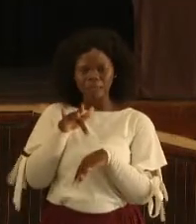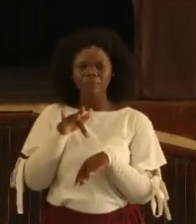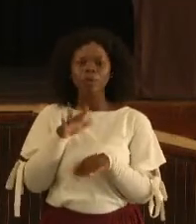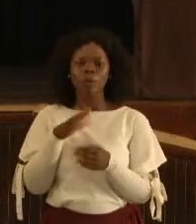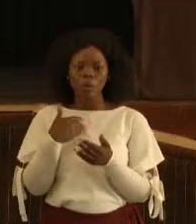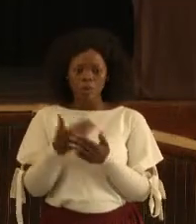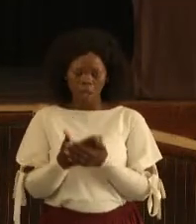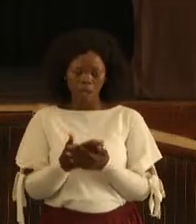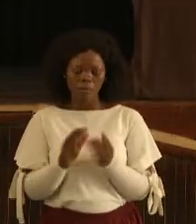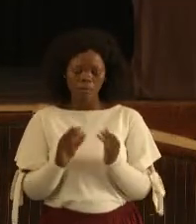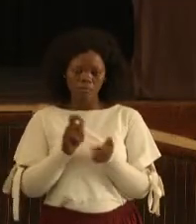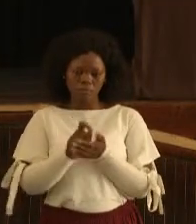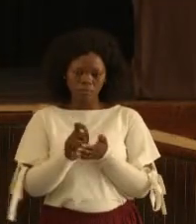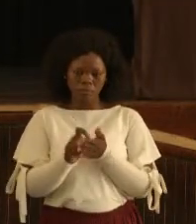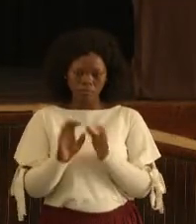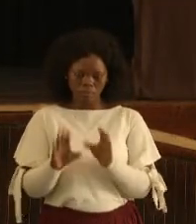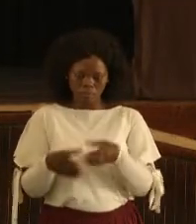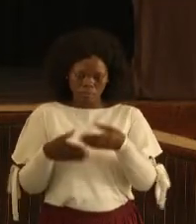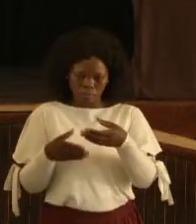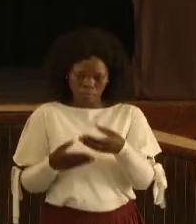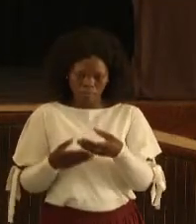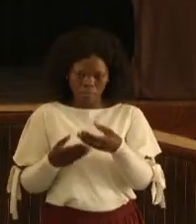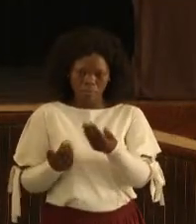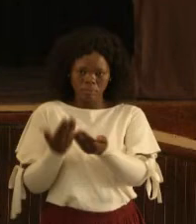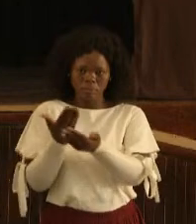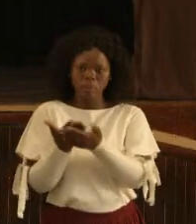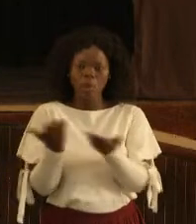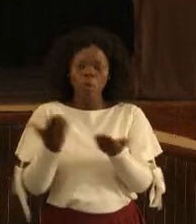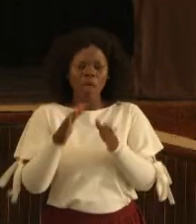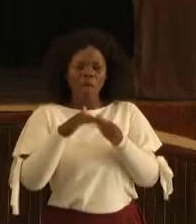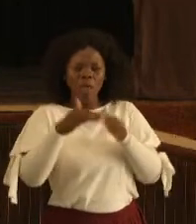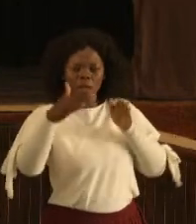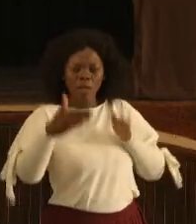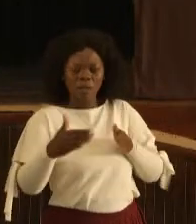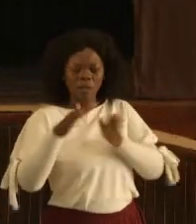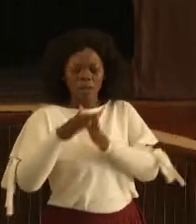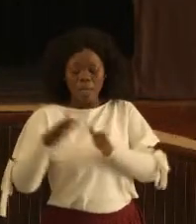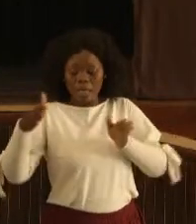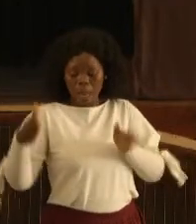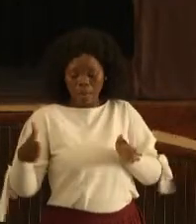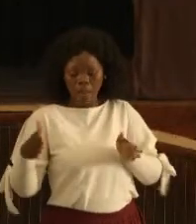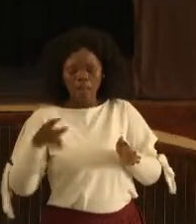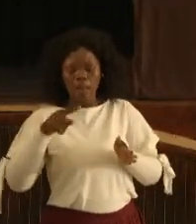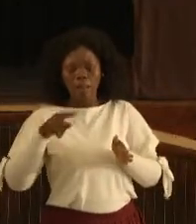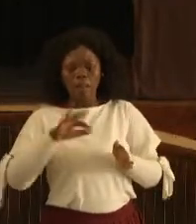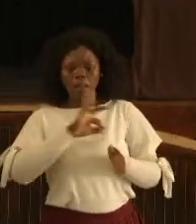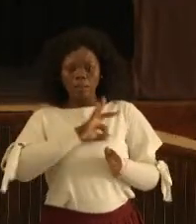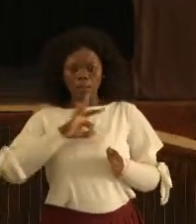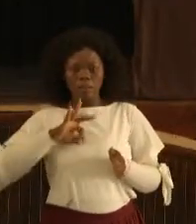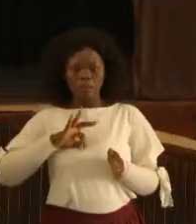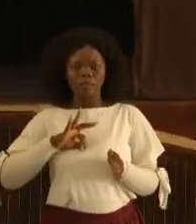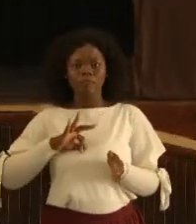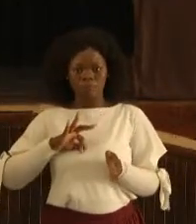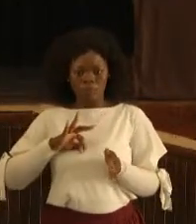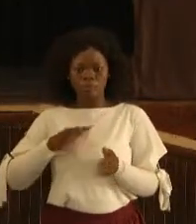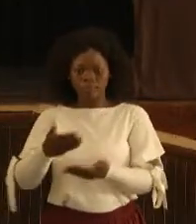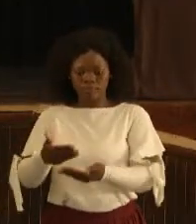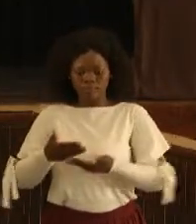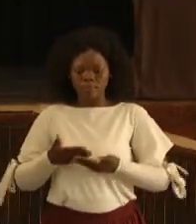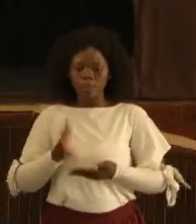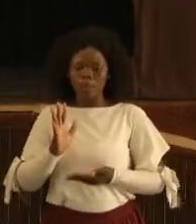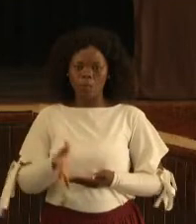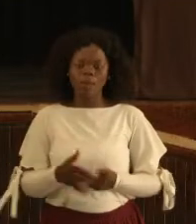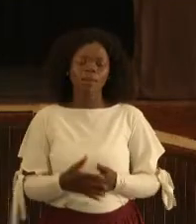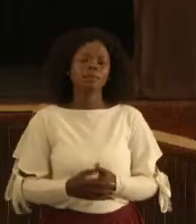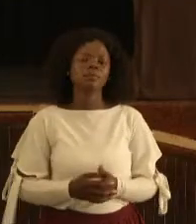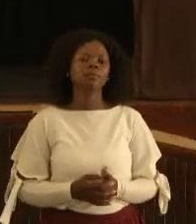document yakho pha kumagosa ethu. You are also permitted, if you do not wish, because